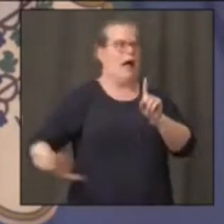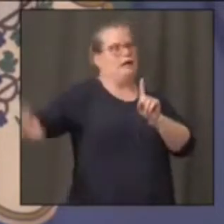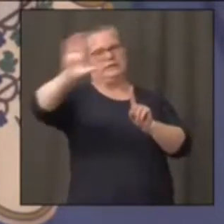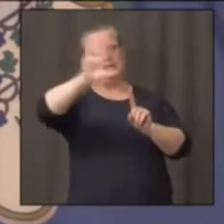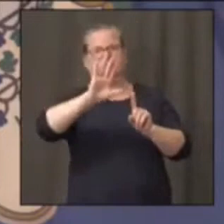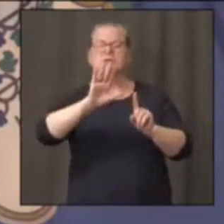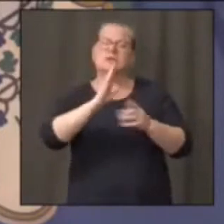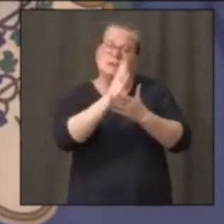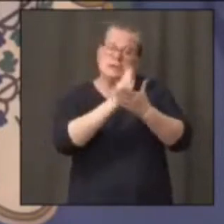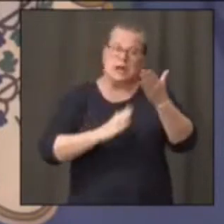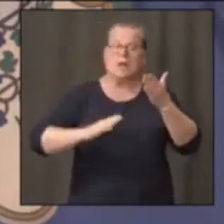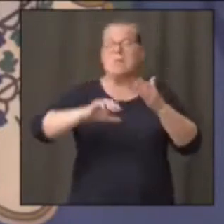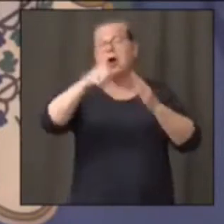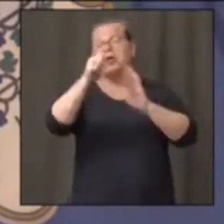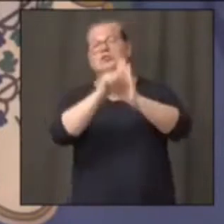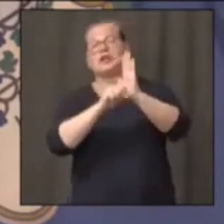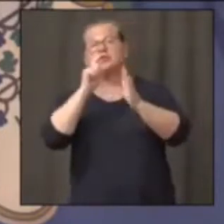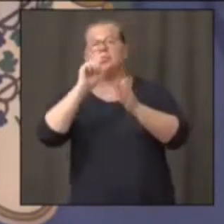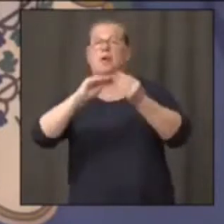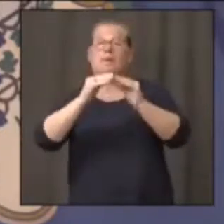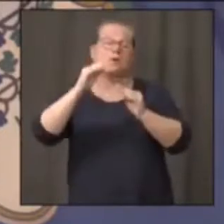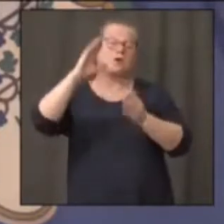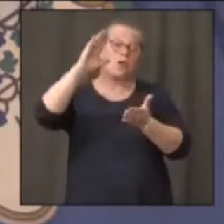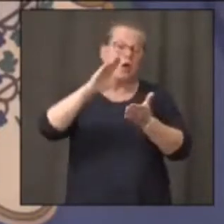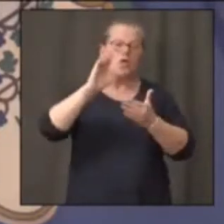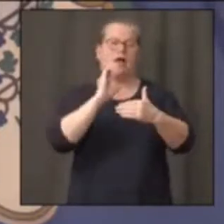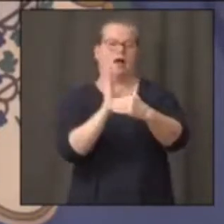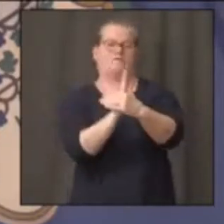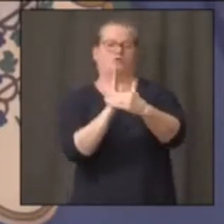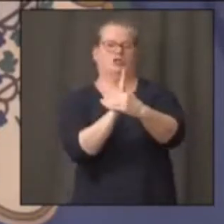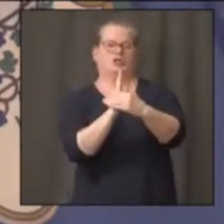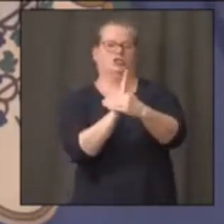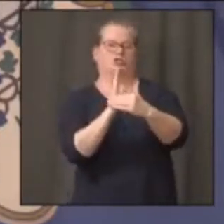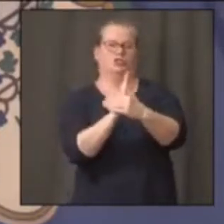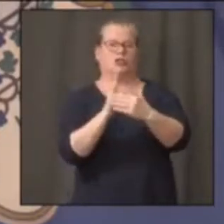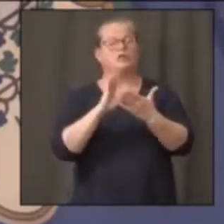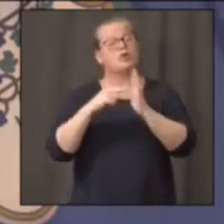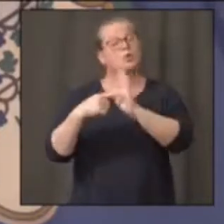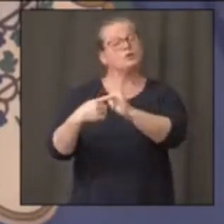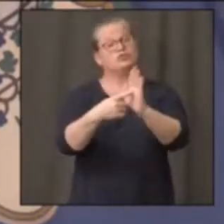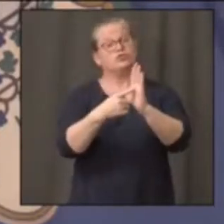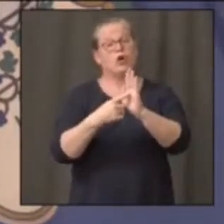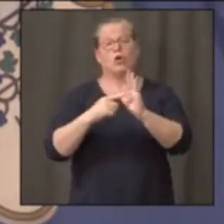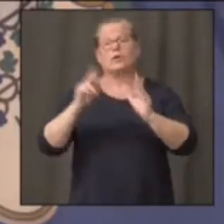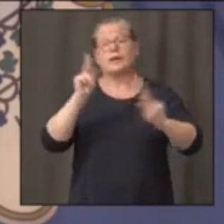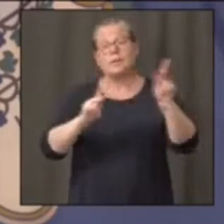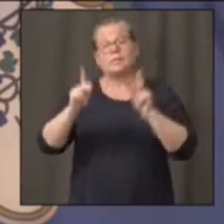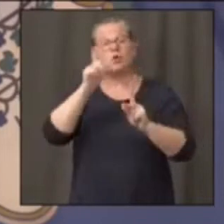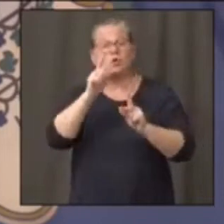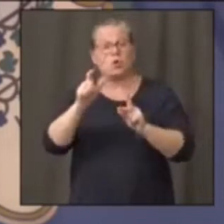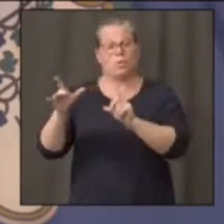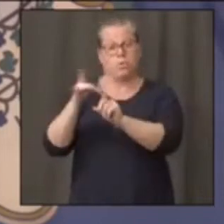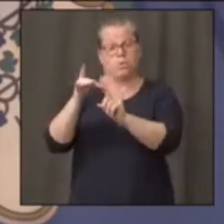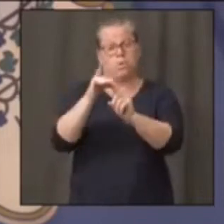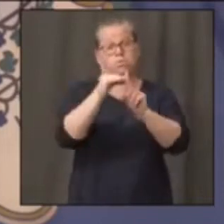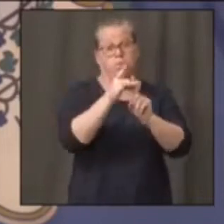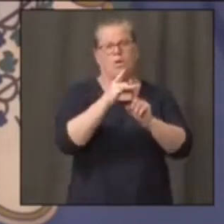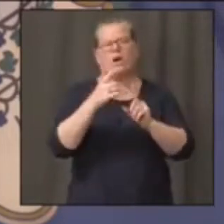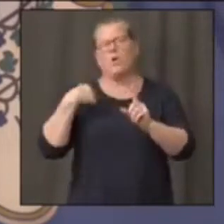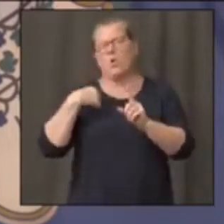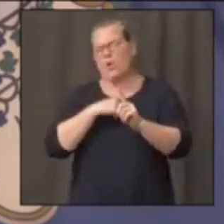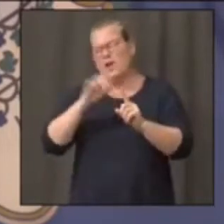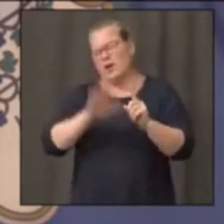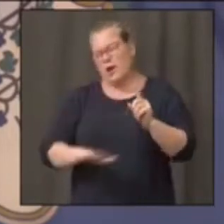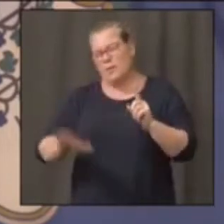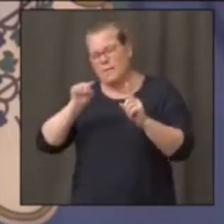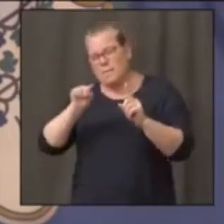of positivity, the number of people who test positive, if we're a little less than 1%, I think we're at 0.8%, Josh